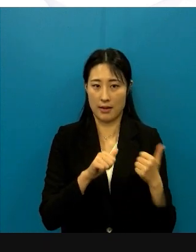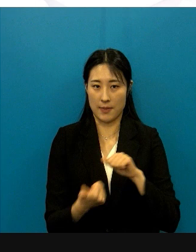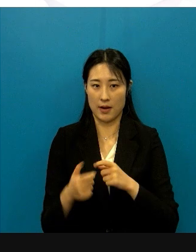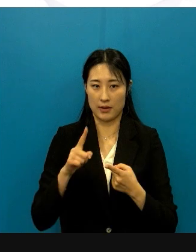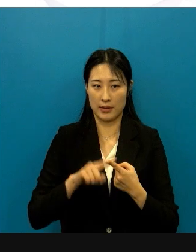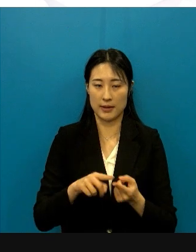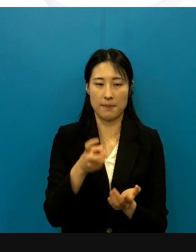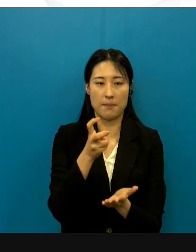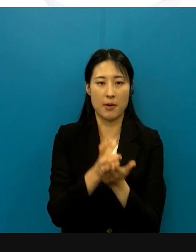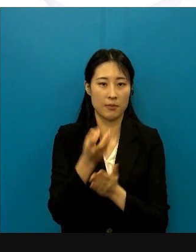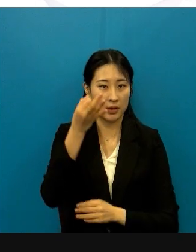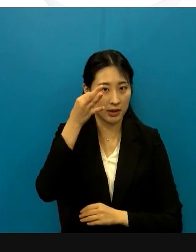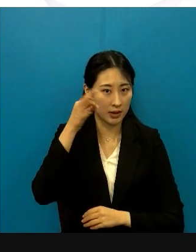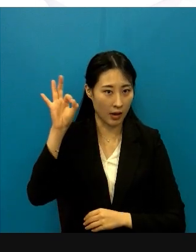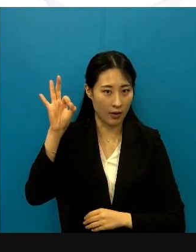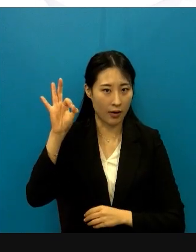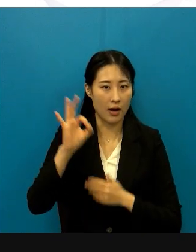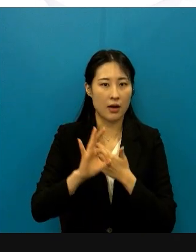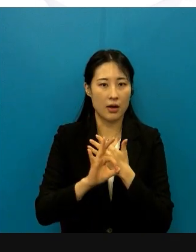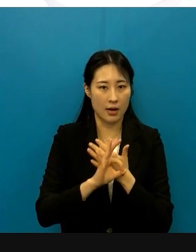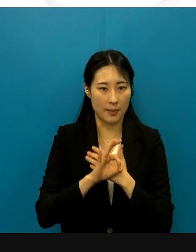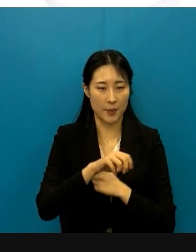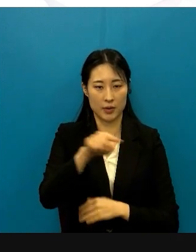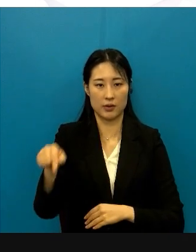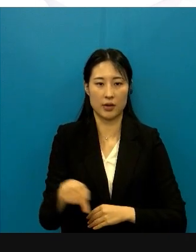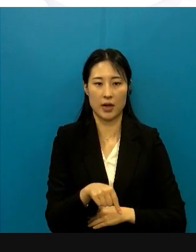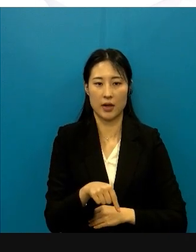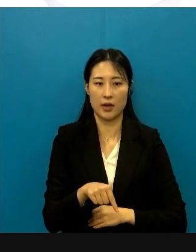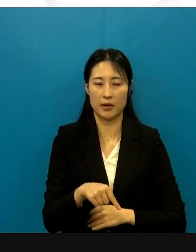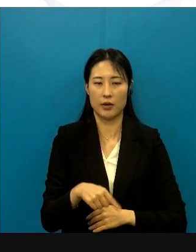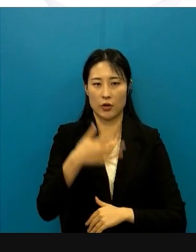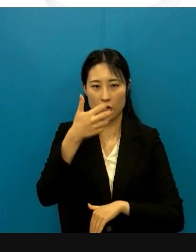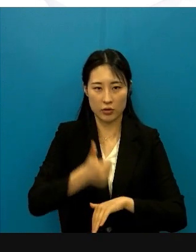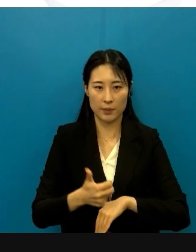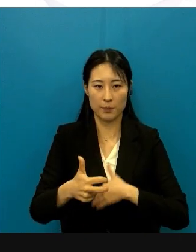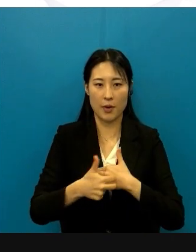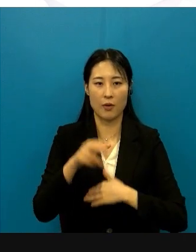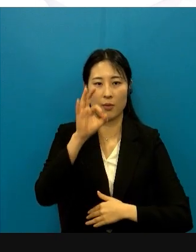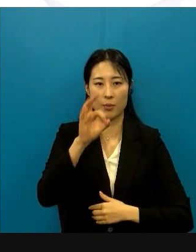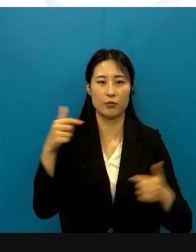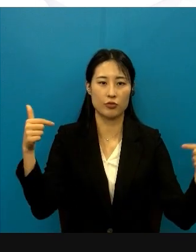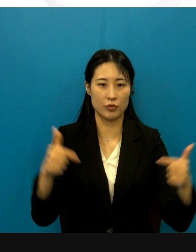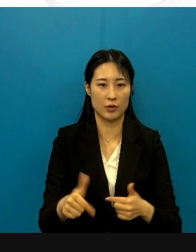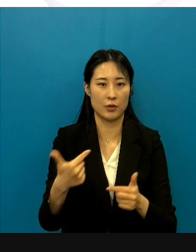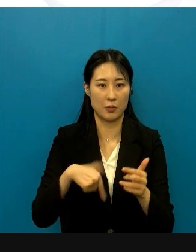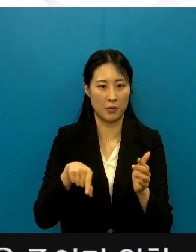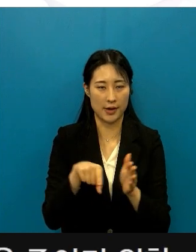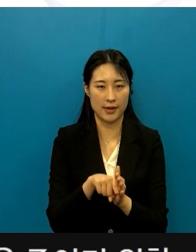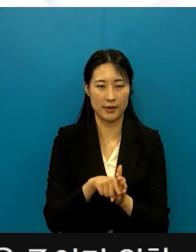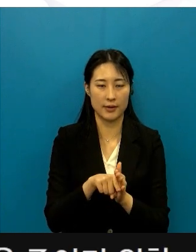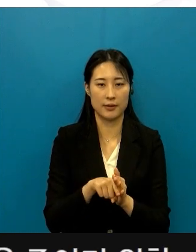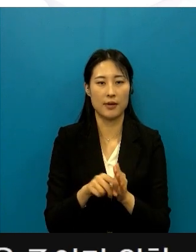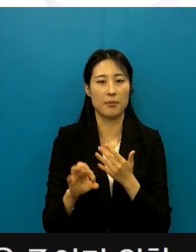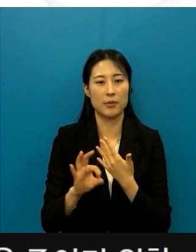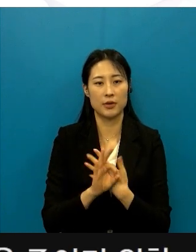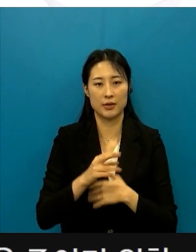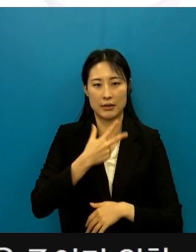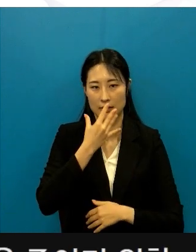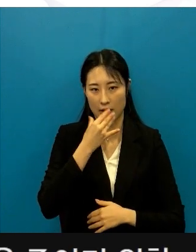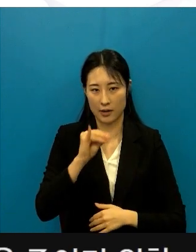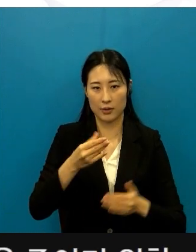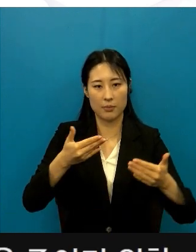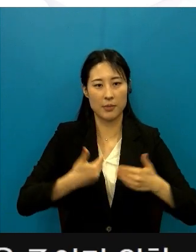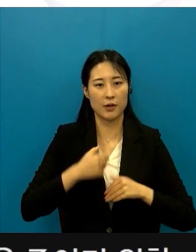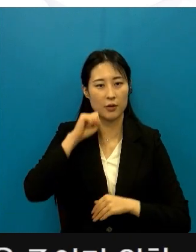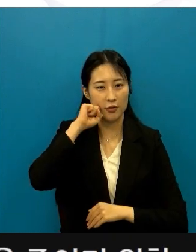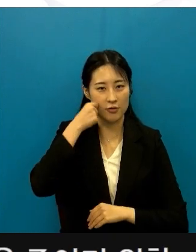then it is not acceptable from the ethical point of view. But I'm not